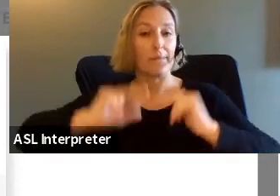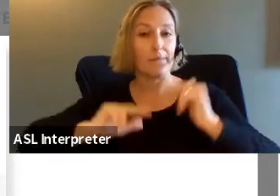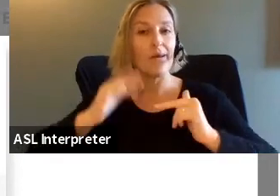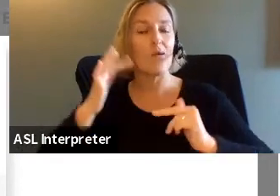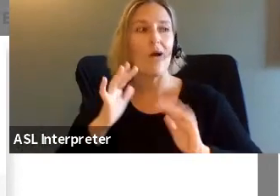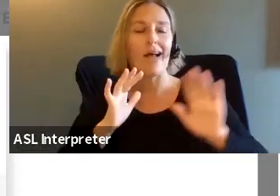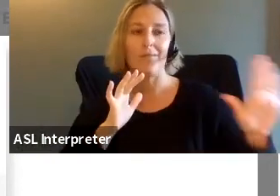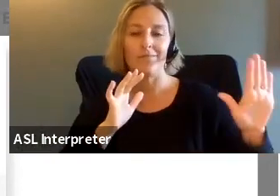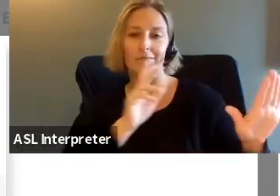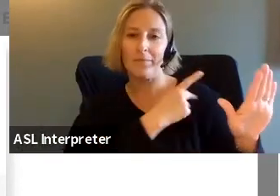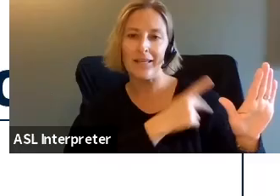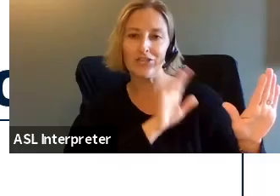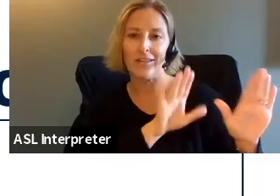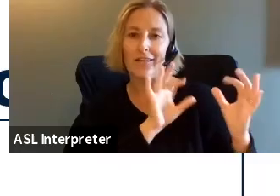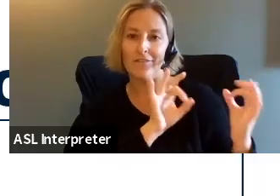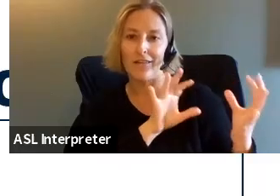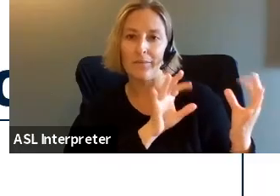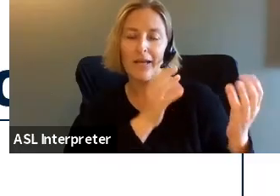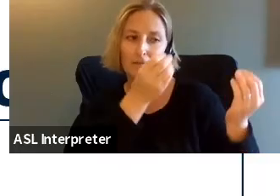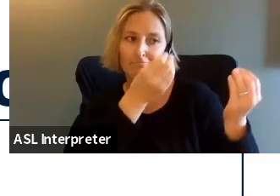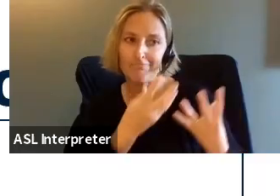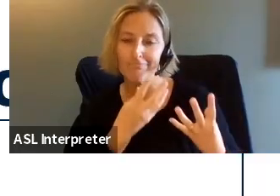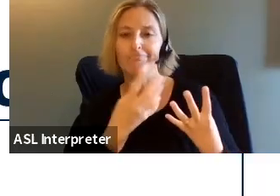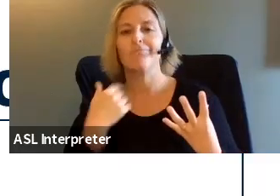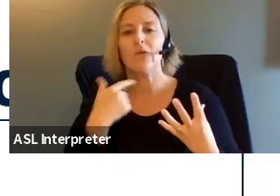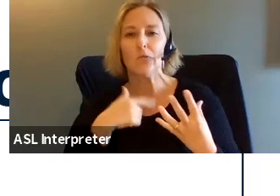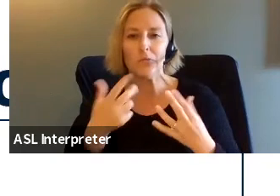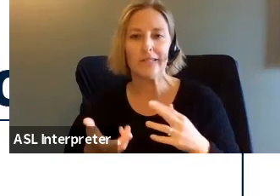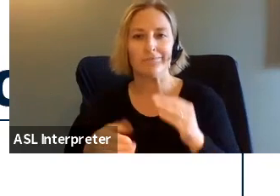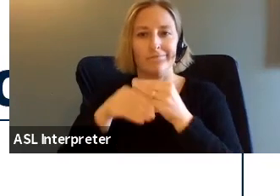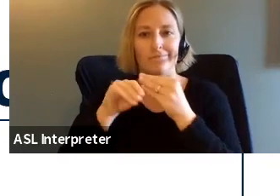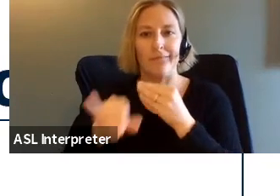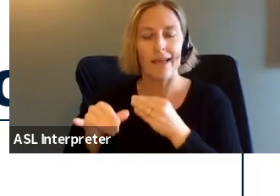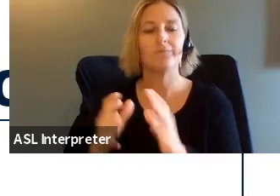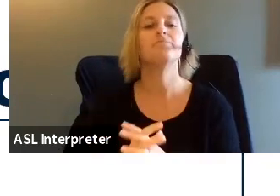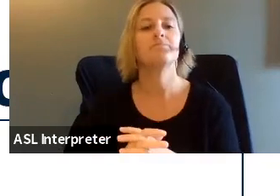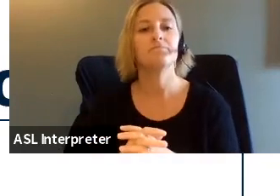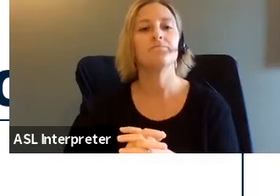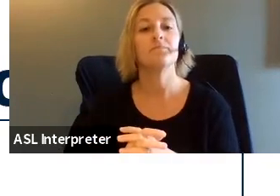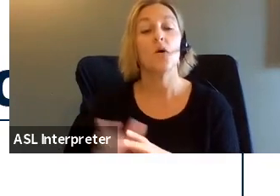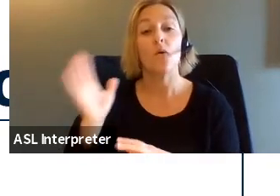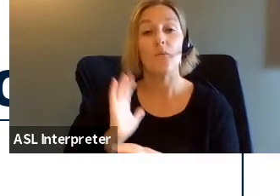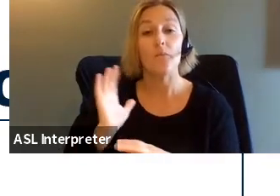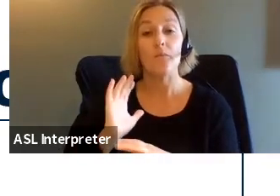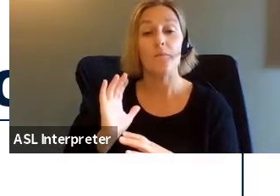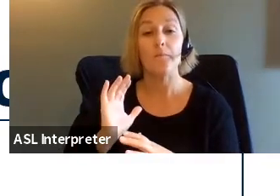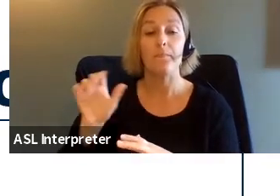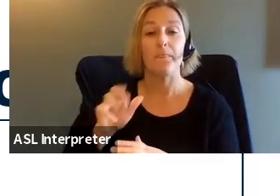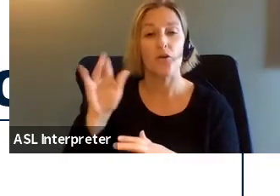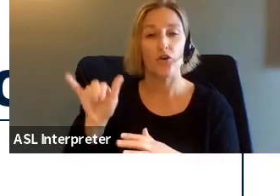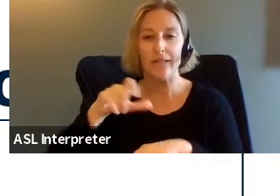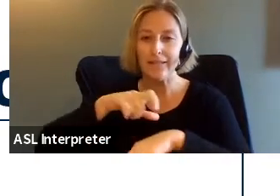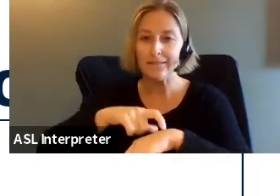patient feedback. Next slide. And so we early on also surveyed our busiest